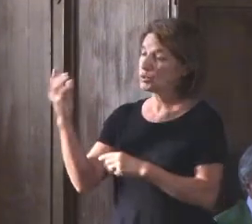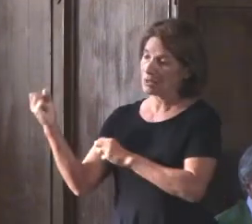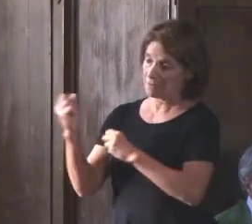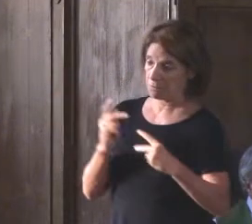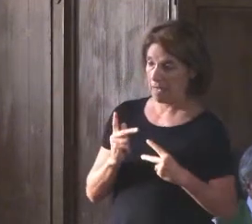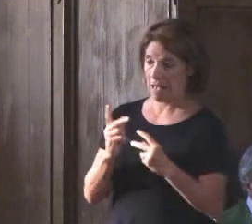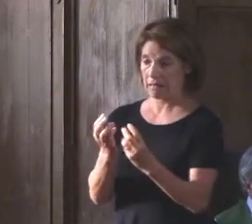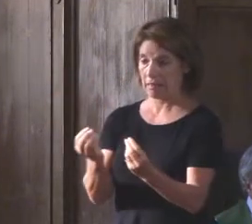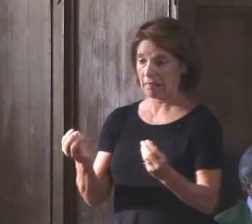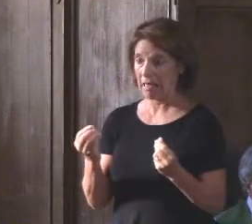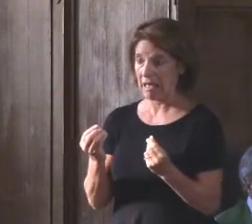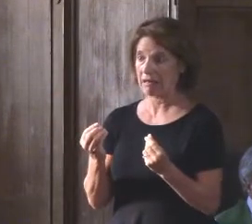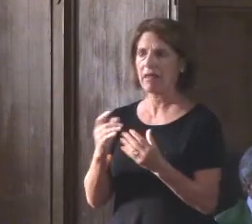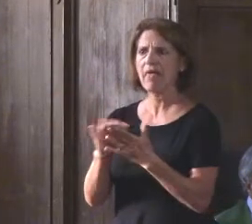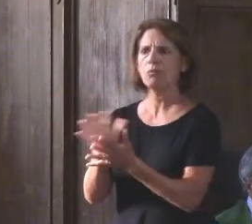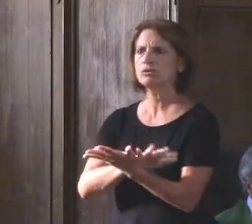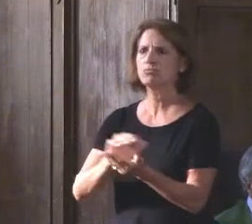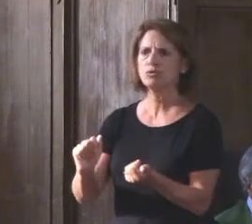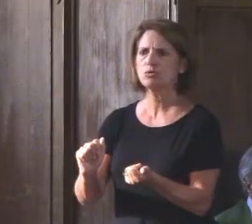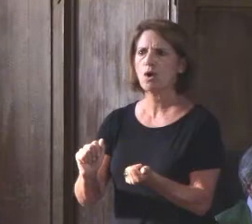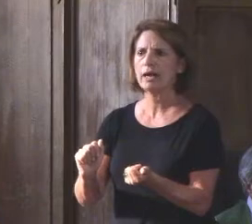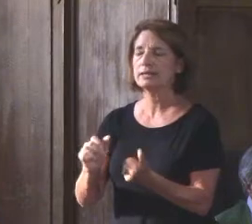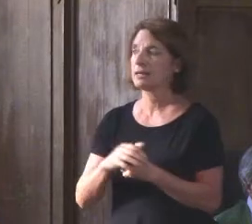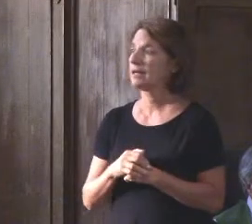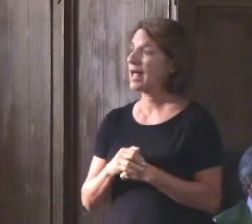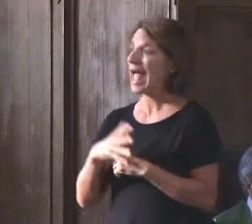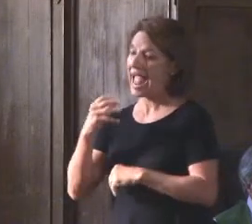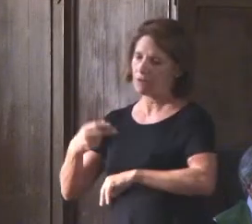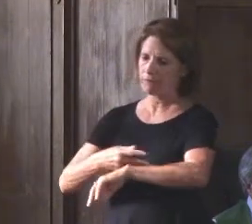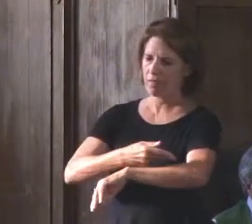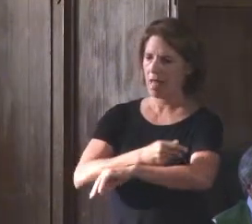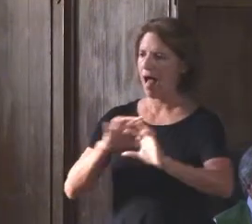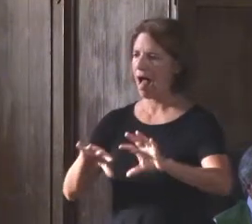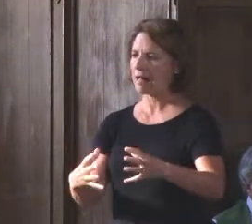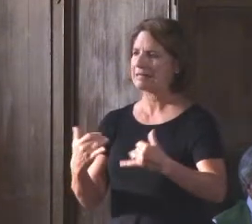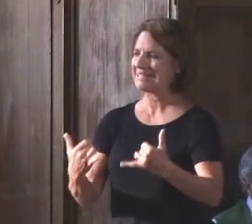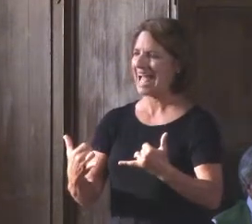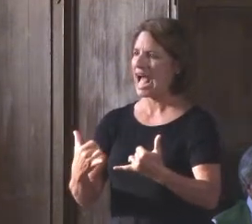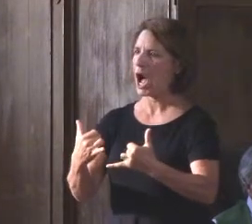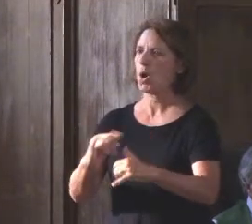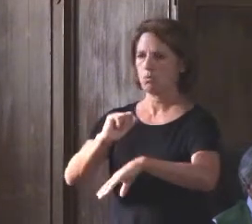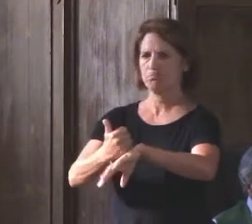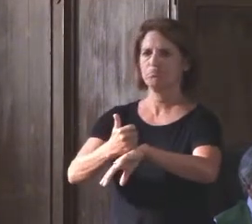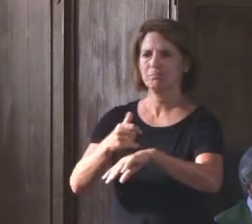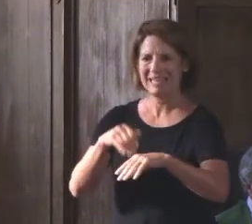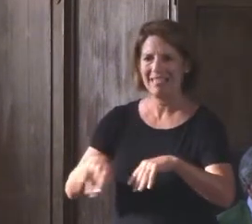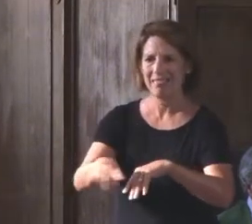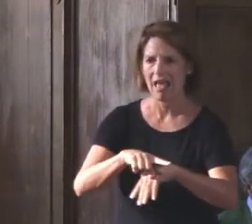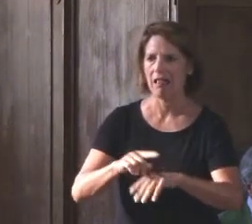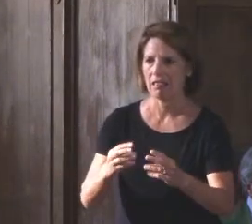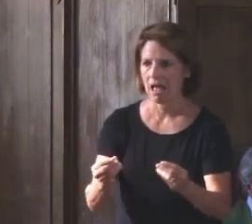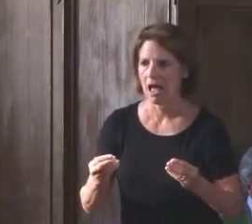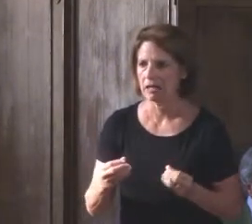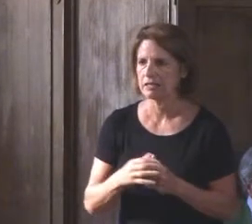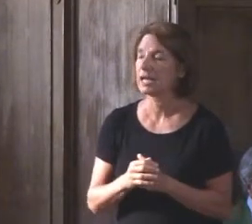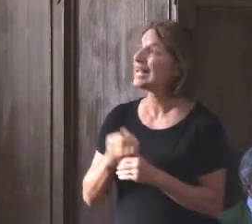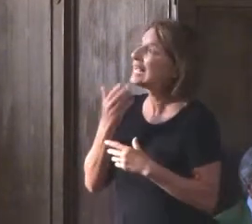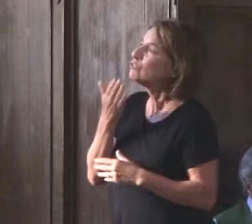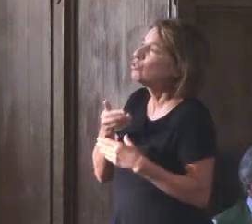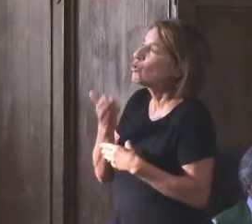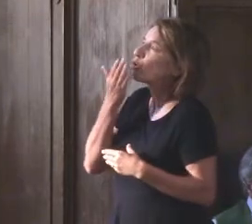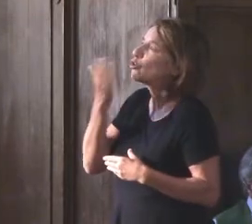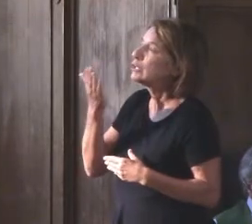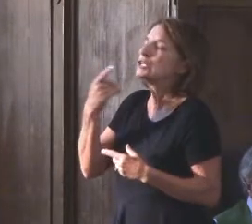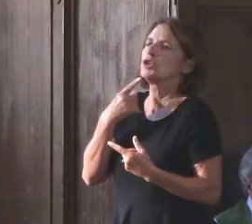it languished, your flock settled in it. In your goodness, O God, you provided for